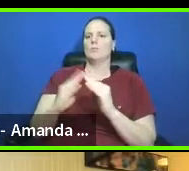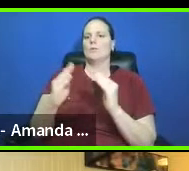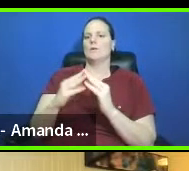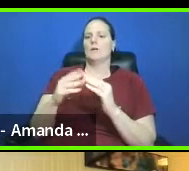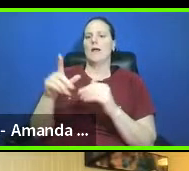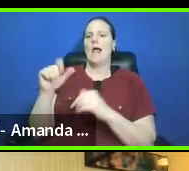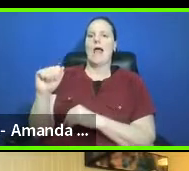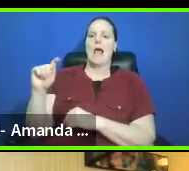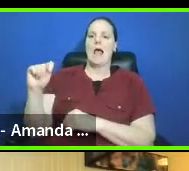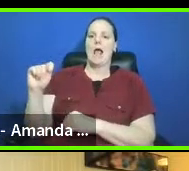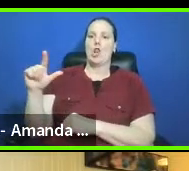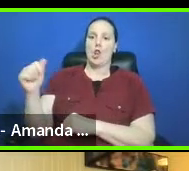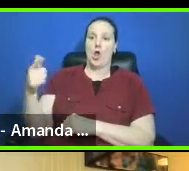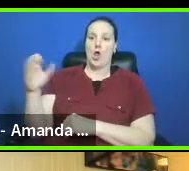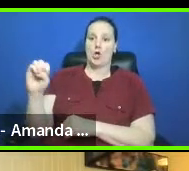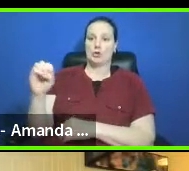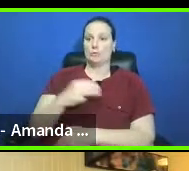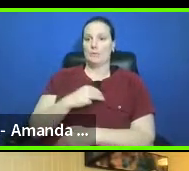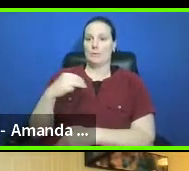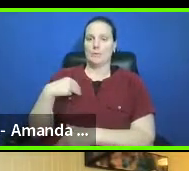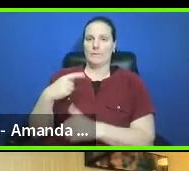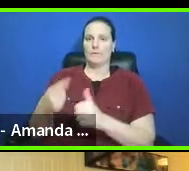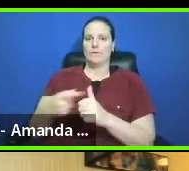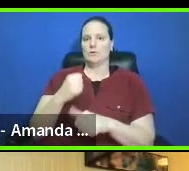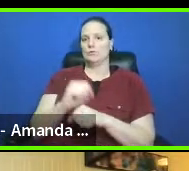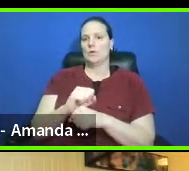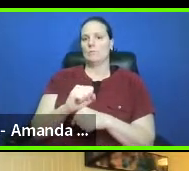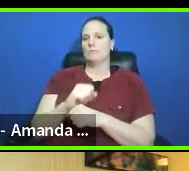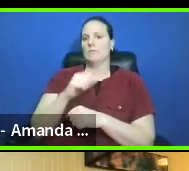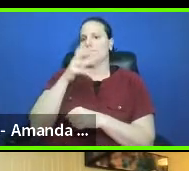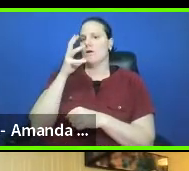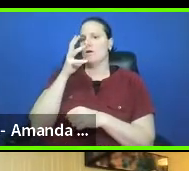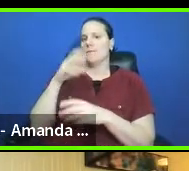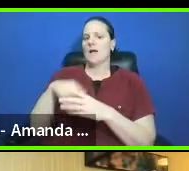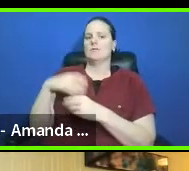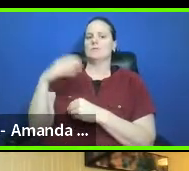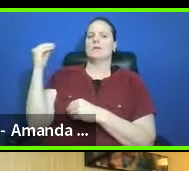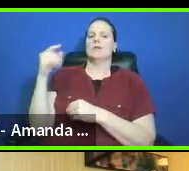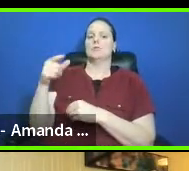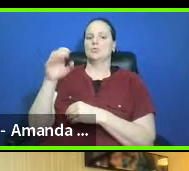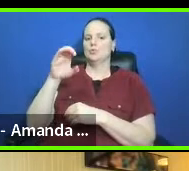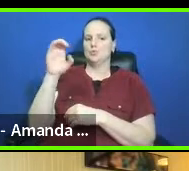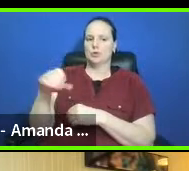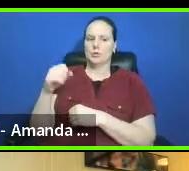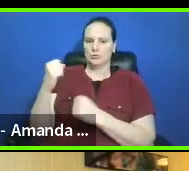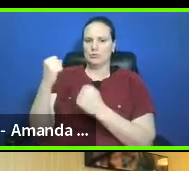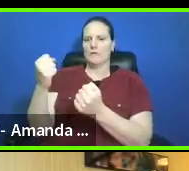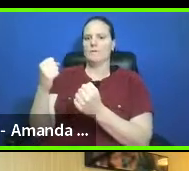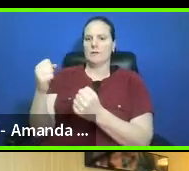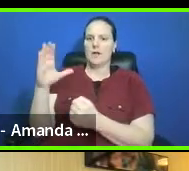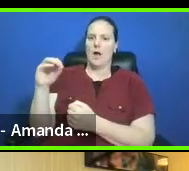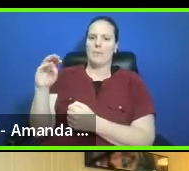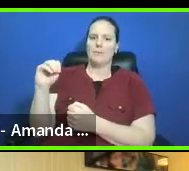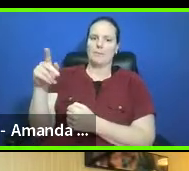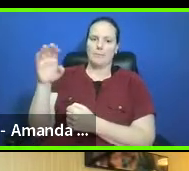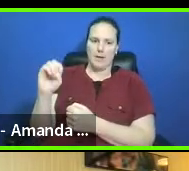member, and my first job was on a farm outside of, large farm outside of Eugene, driving combine and windrower